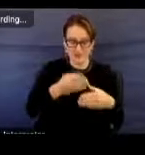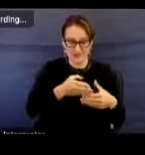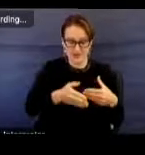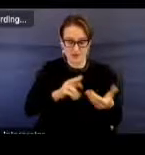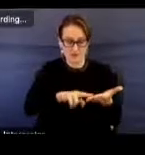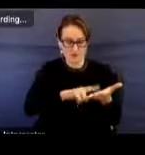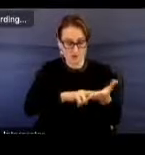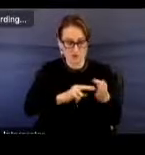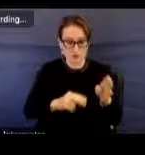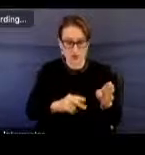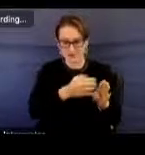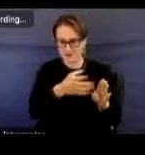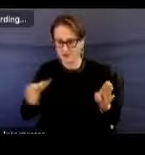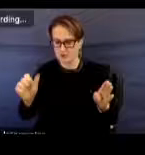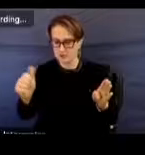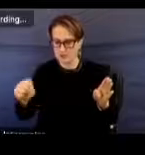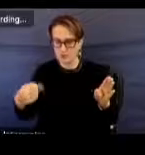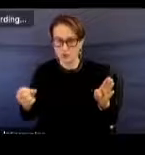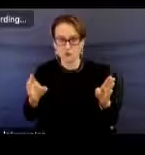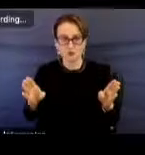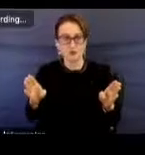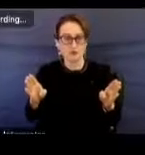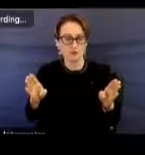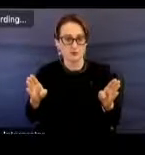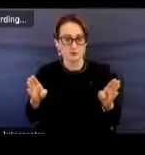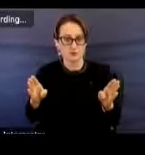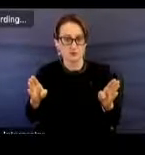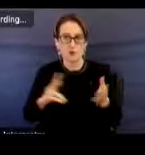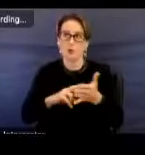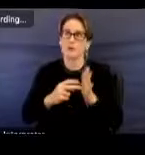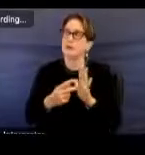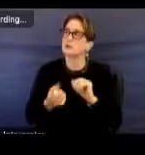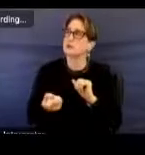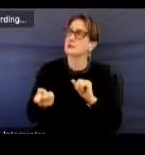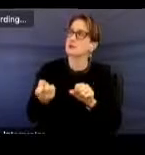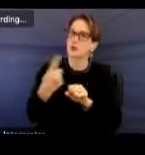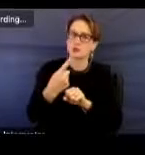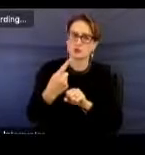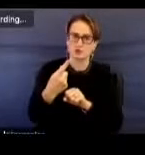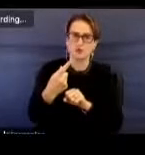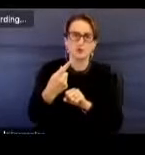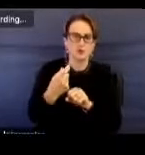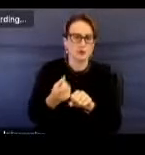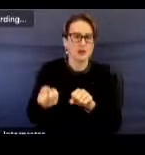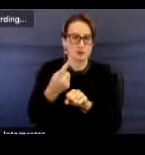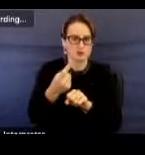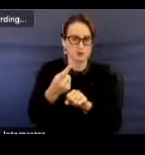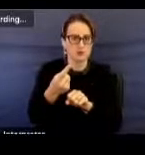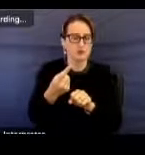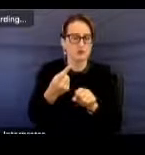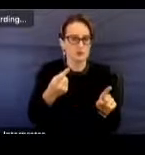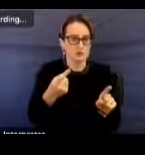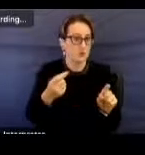we anticipated would be, next year, but 12 might be, we can add 12 very